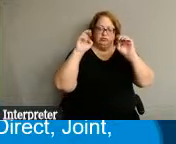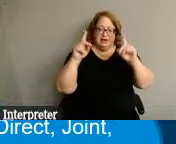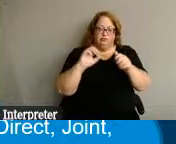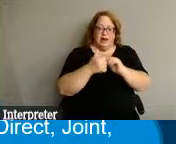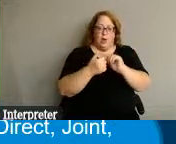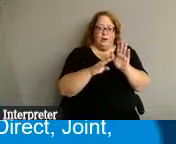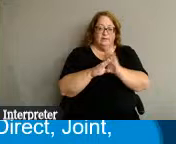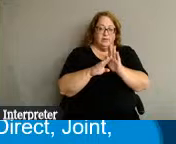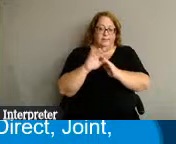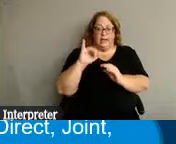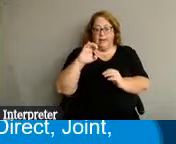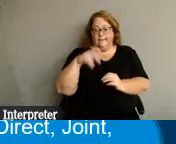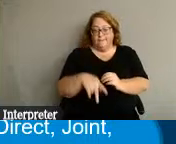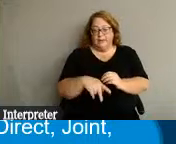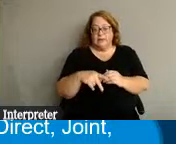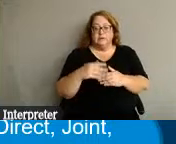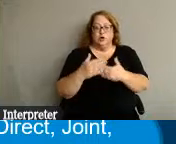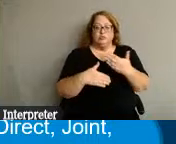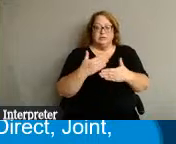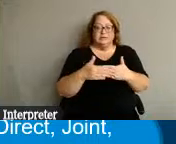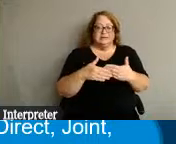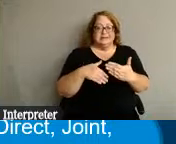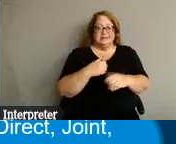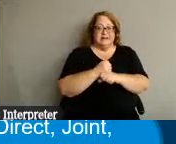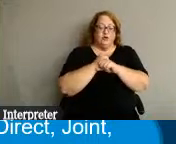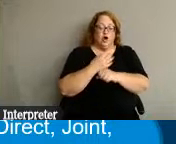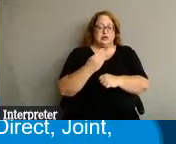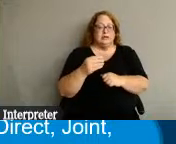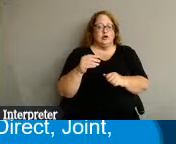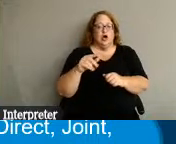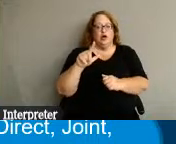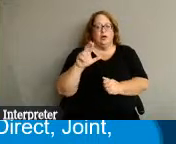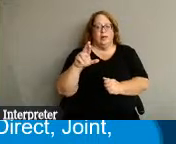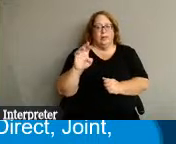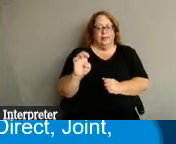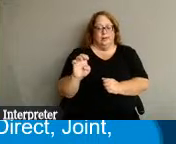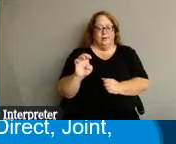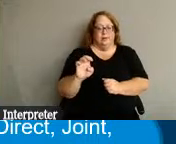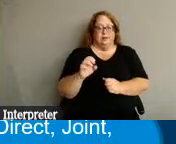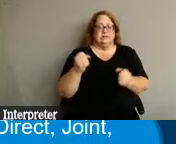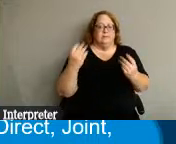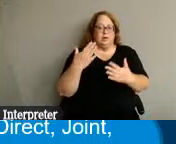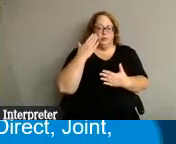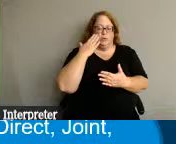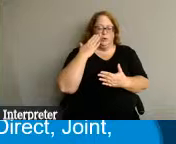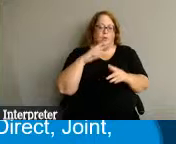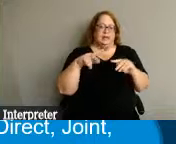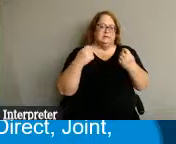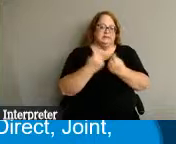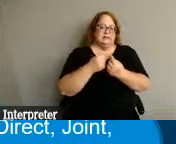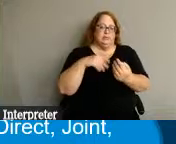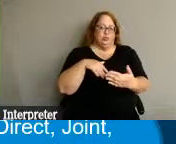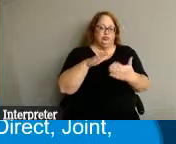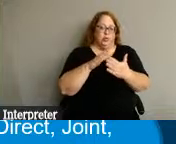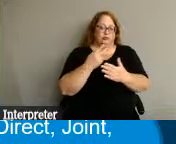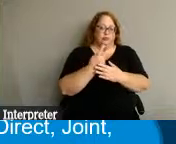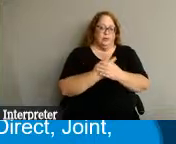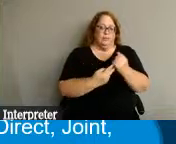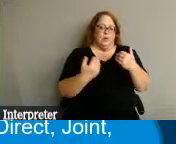we develop IEPs, our procedural safeguards, and our least restrictive environment, because many of those, as we know, that is a team approach, and we both